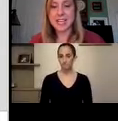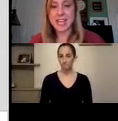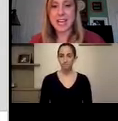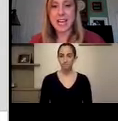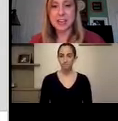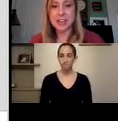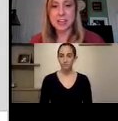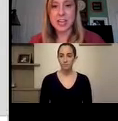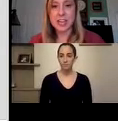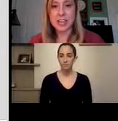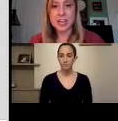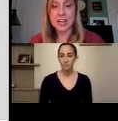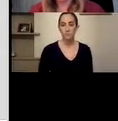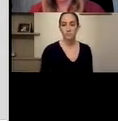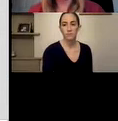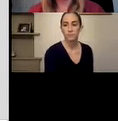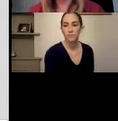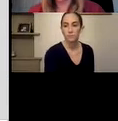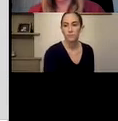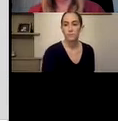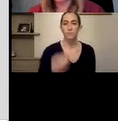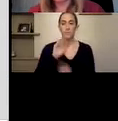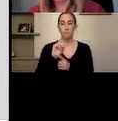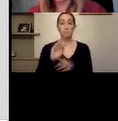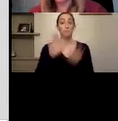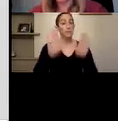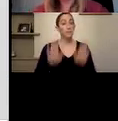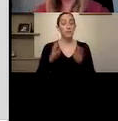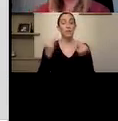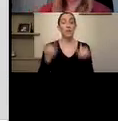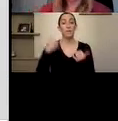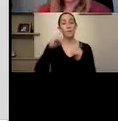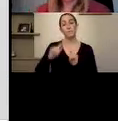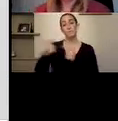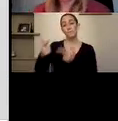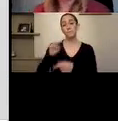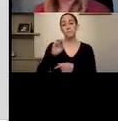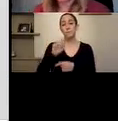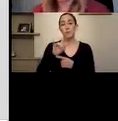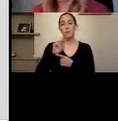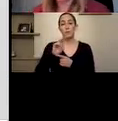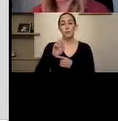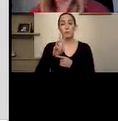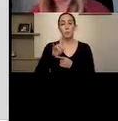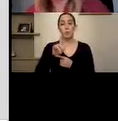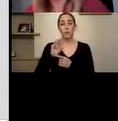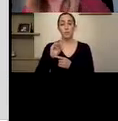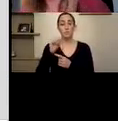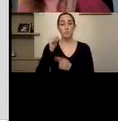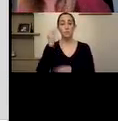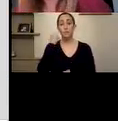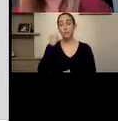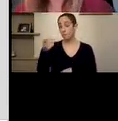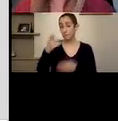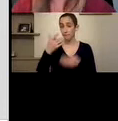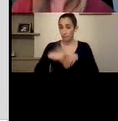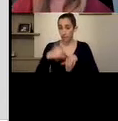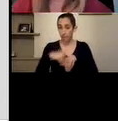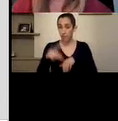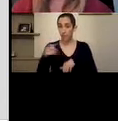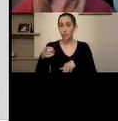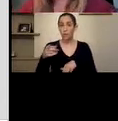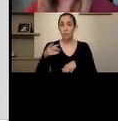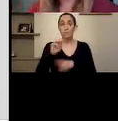Excellent. And then actually, I think we'll have Melanie Williams. If she is available, I think Mel, you can turn on